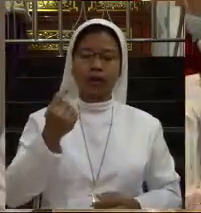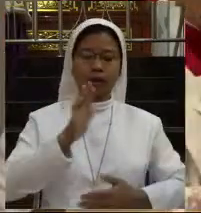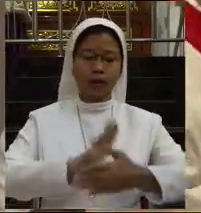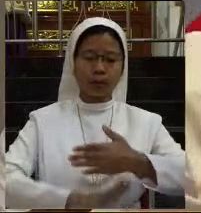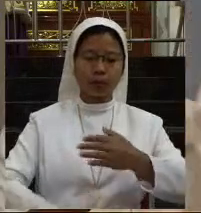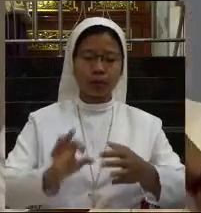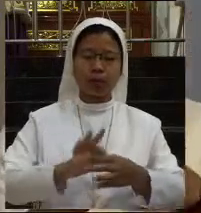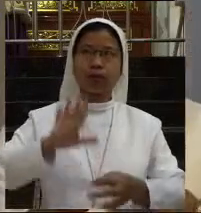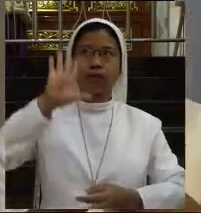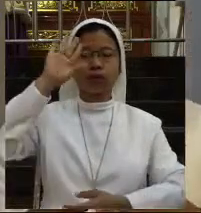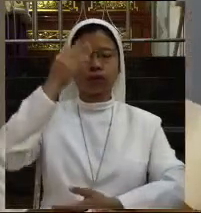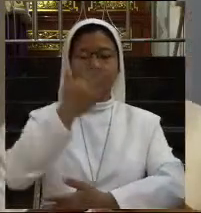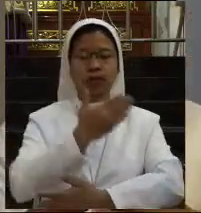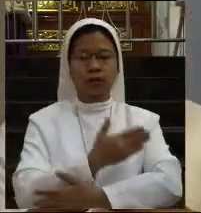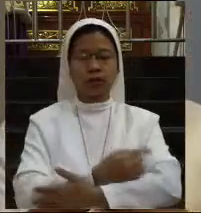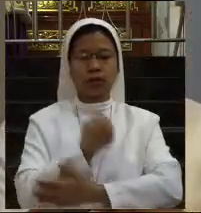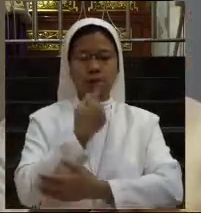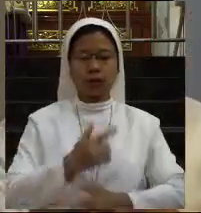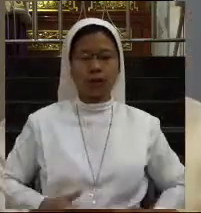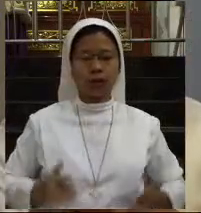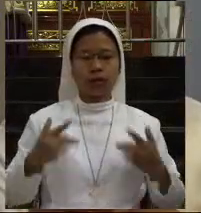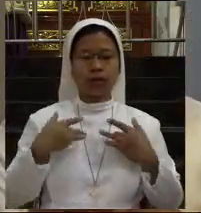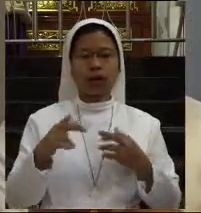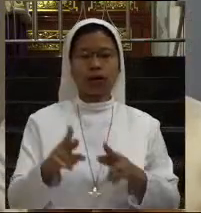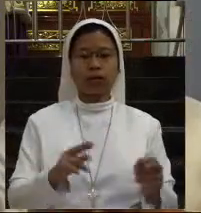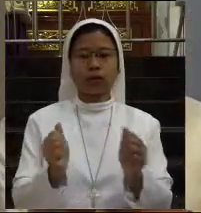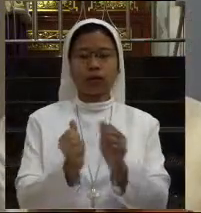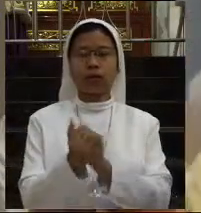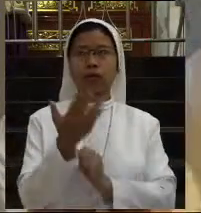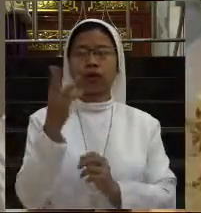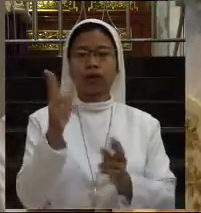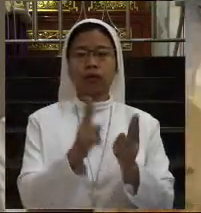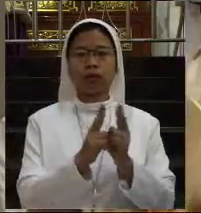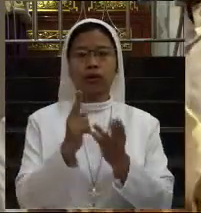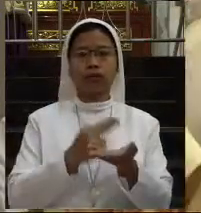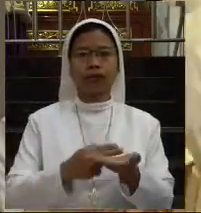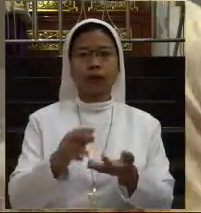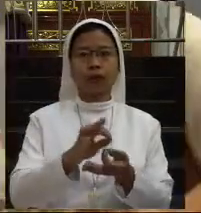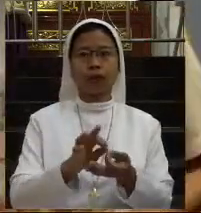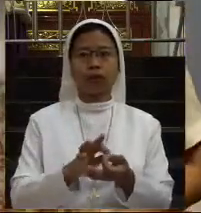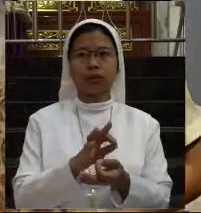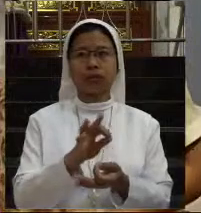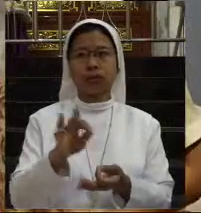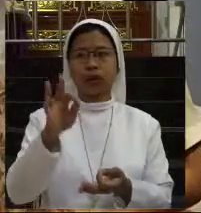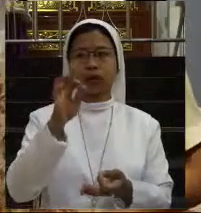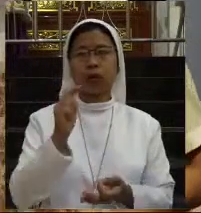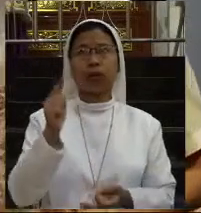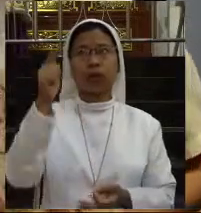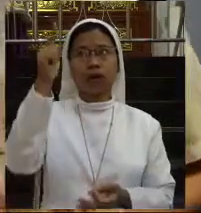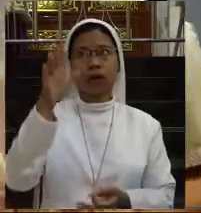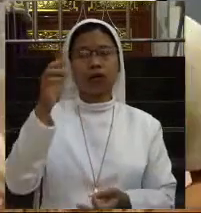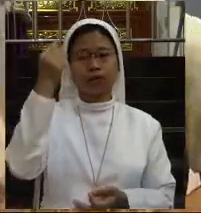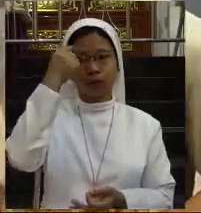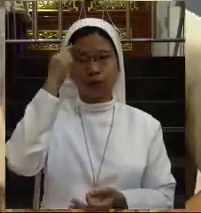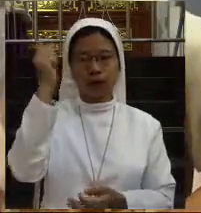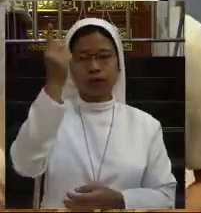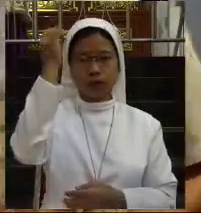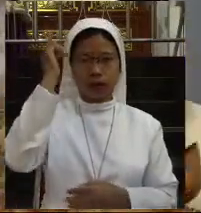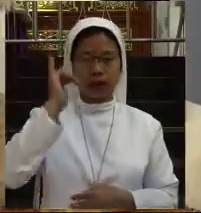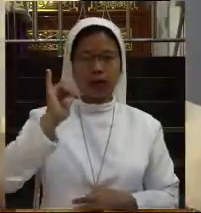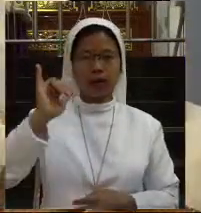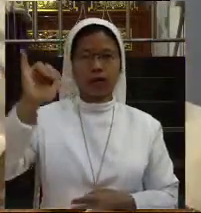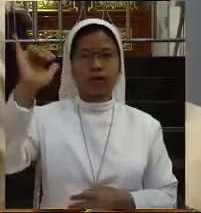begotten Son, who lives and reigns with you in the unity of the Holy Spirit, one God,